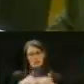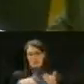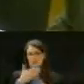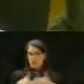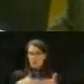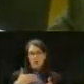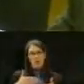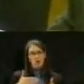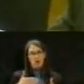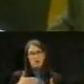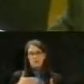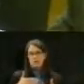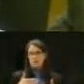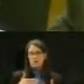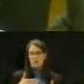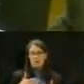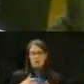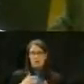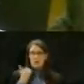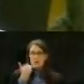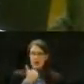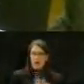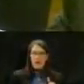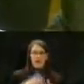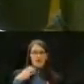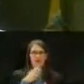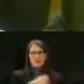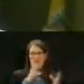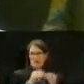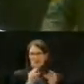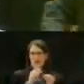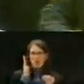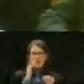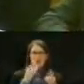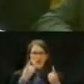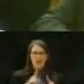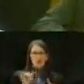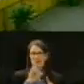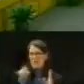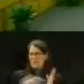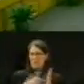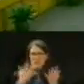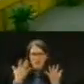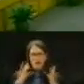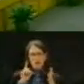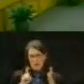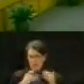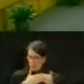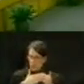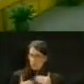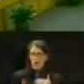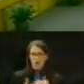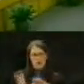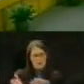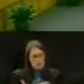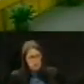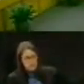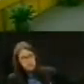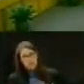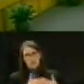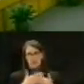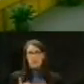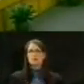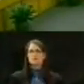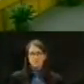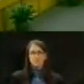forward. Okay, Commissioner Smith. Yeah, I agree with what Mr. Hammond was saying there, or saying that nobody has